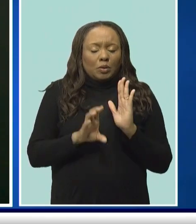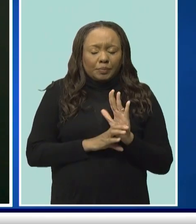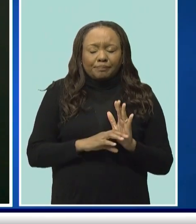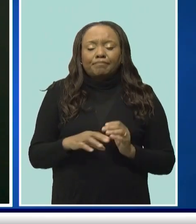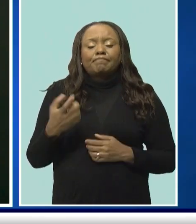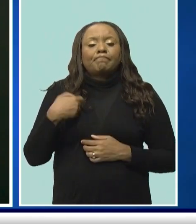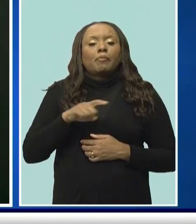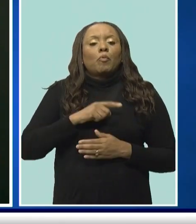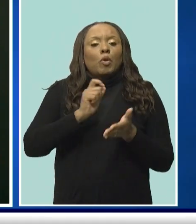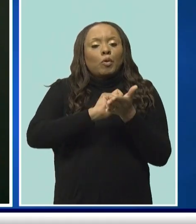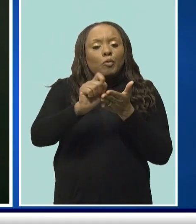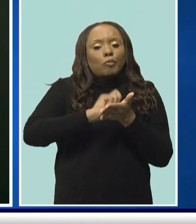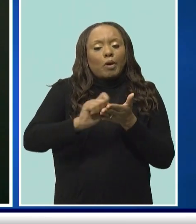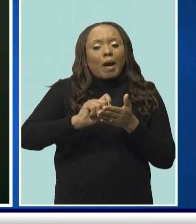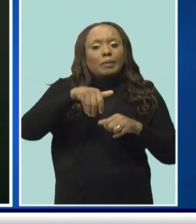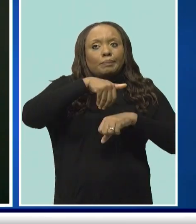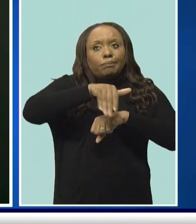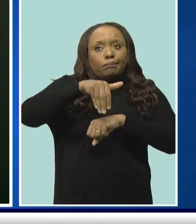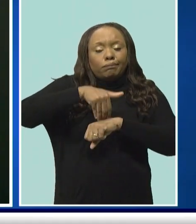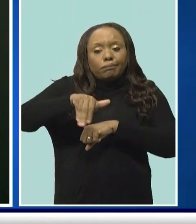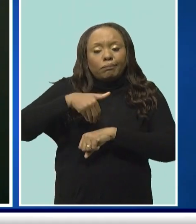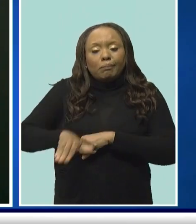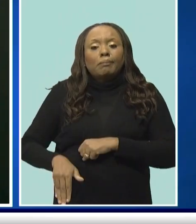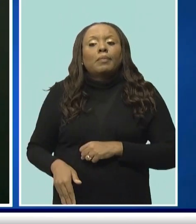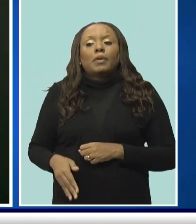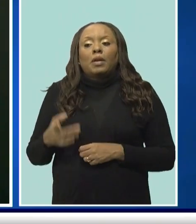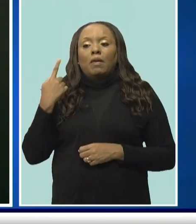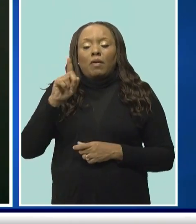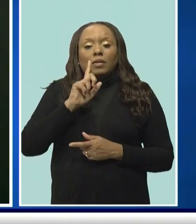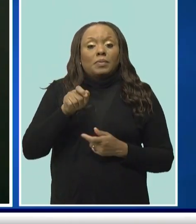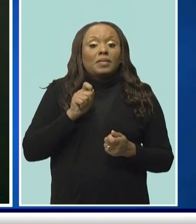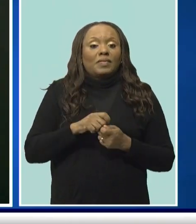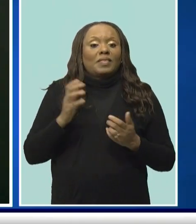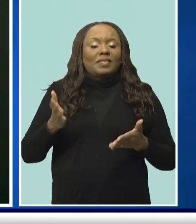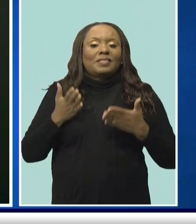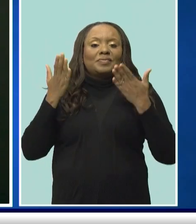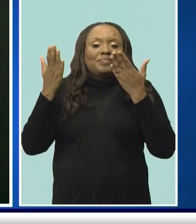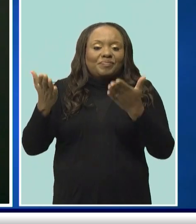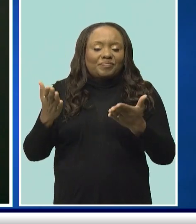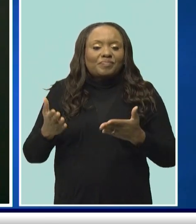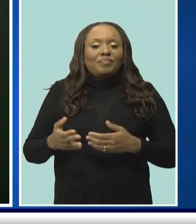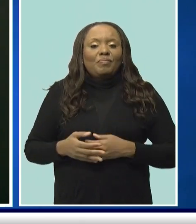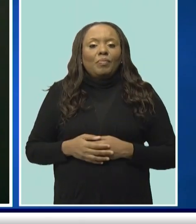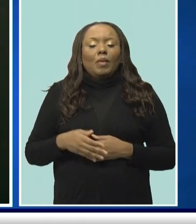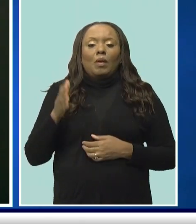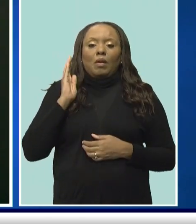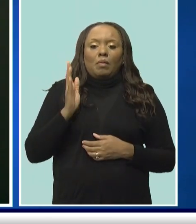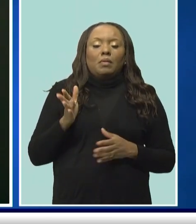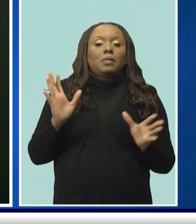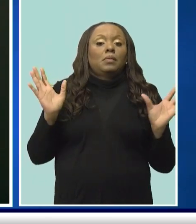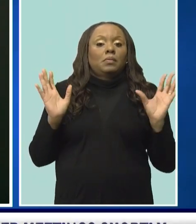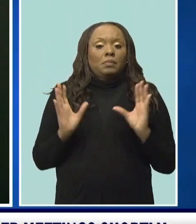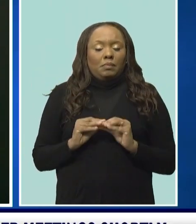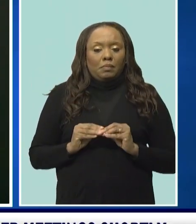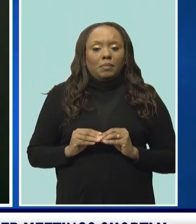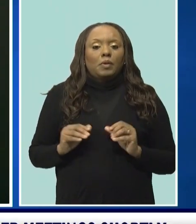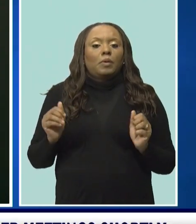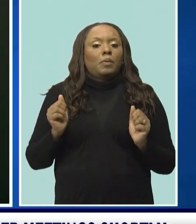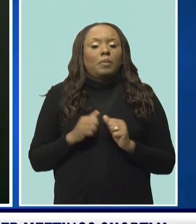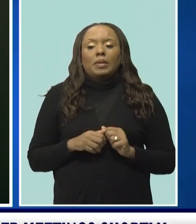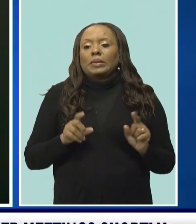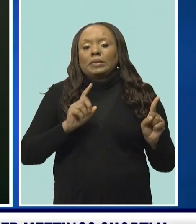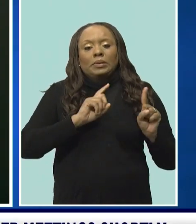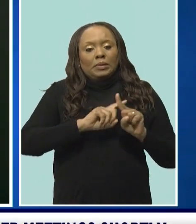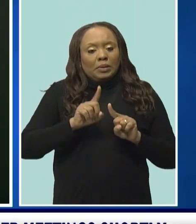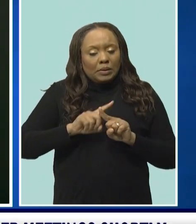of organizations for their specific suggestions or recommendations, and we will meet with as many as we need to meet